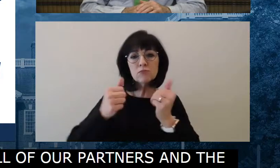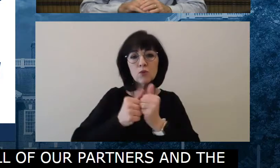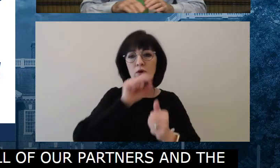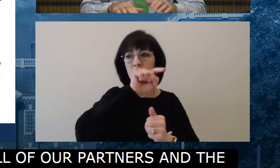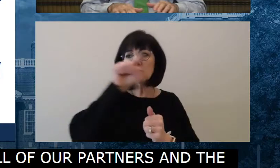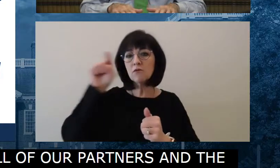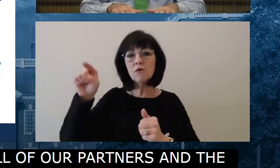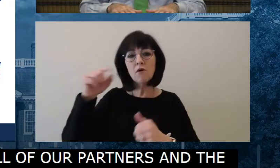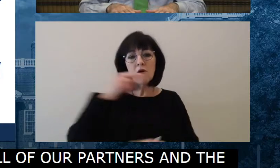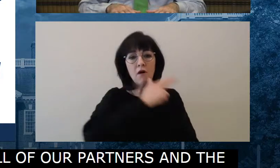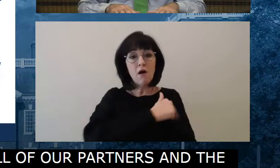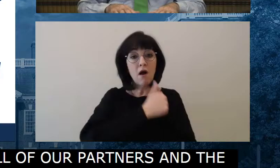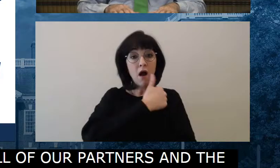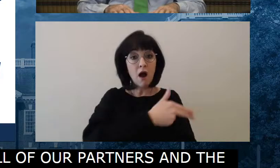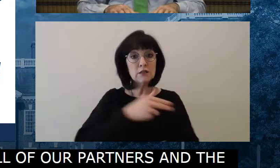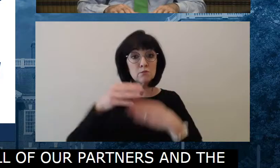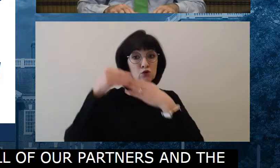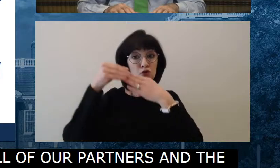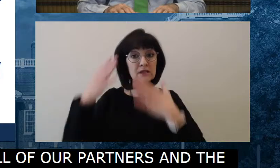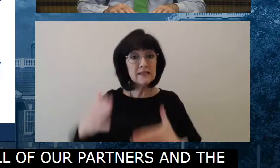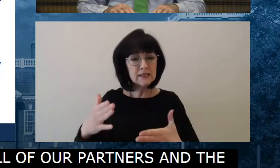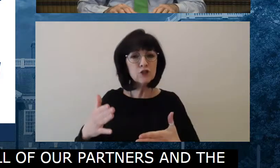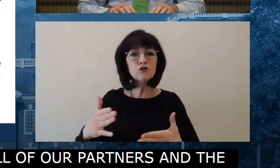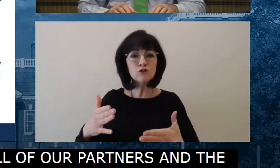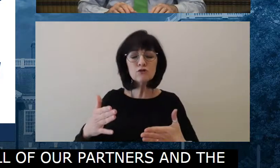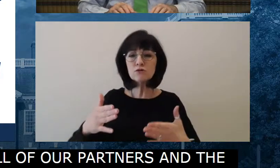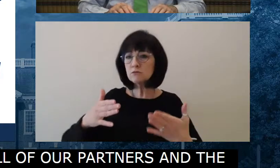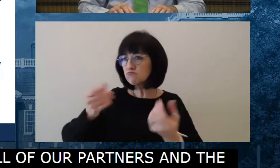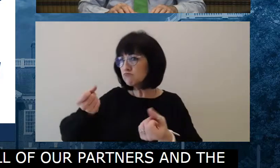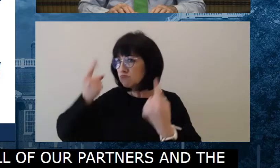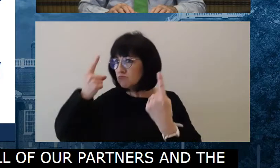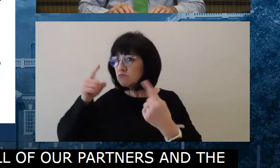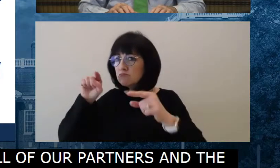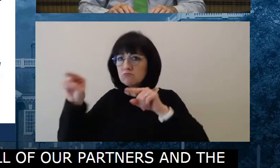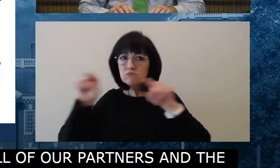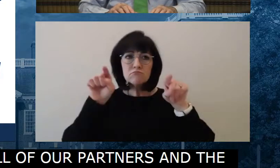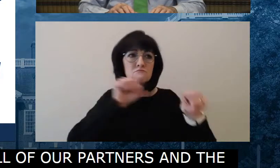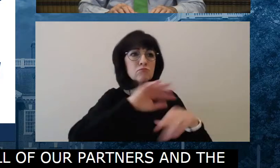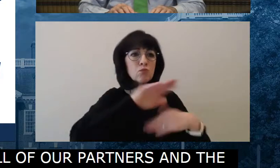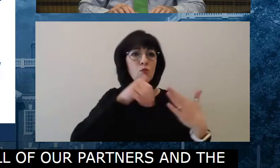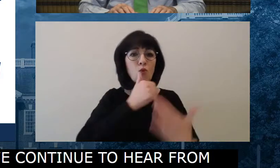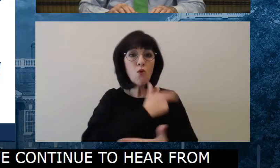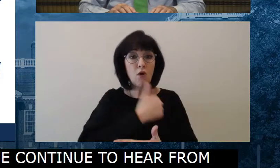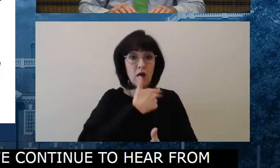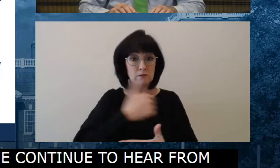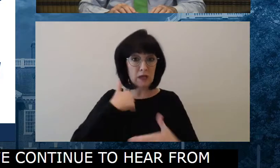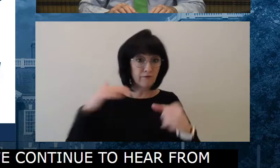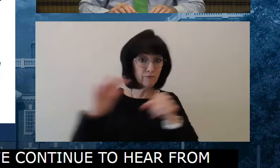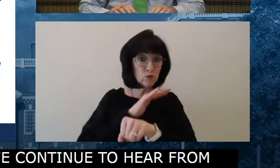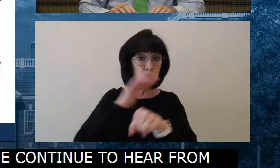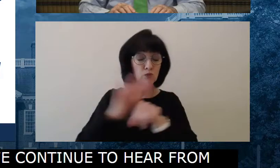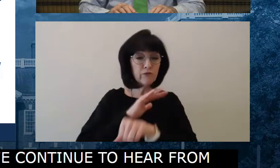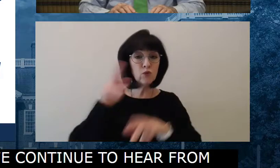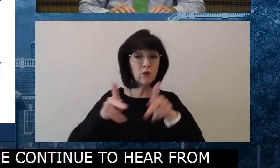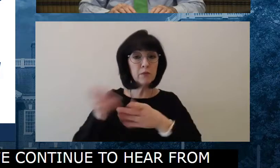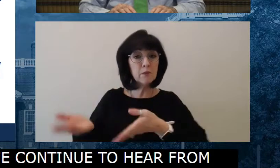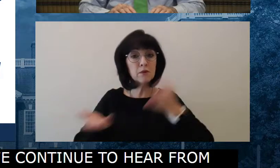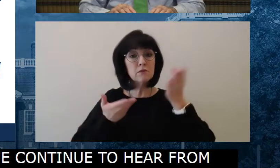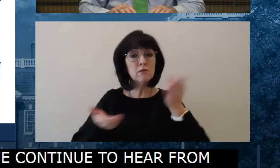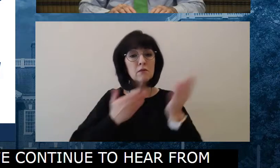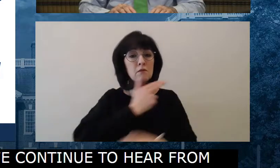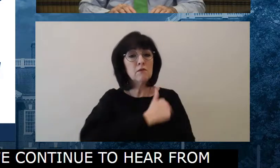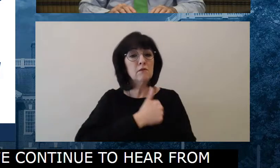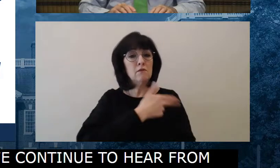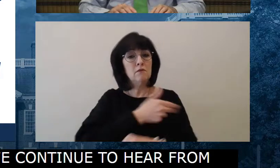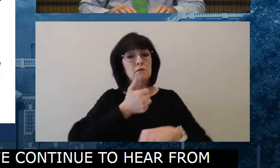that the conditions in the hospitals are looking good. The testing totals you can see here, almost 1.5